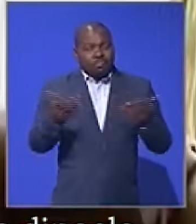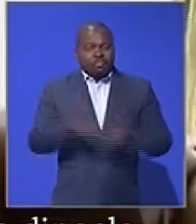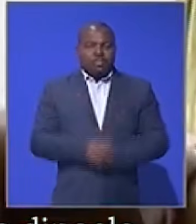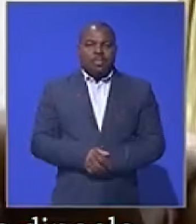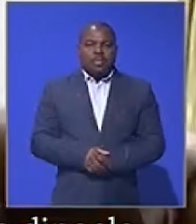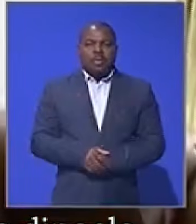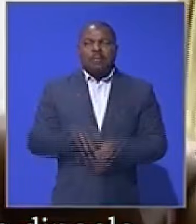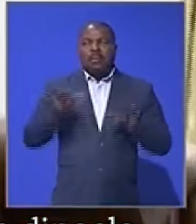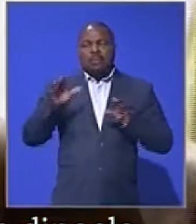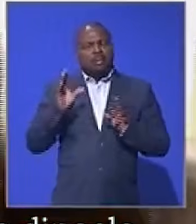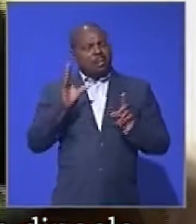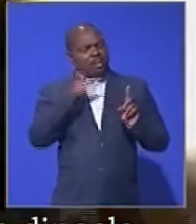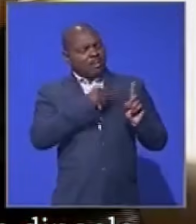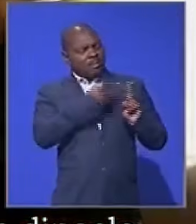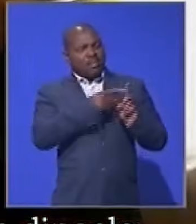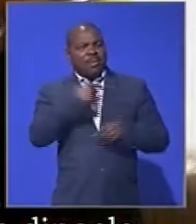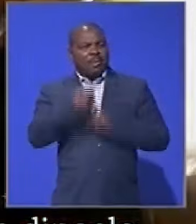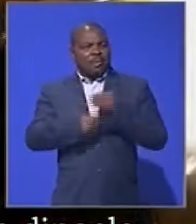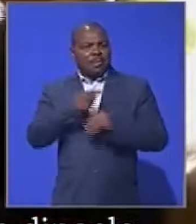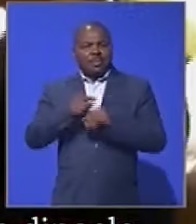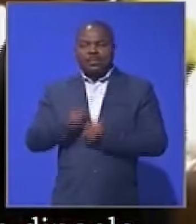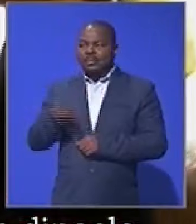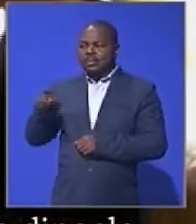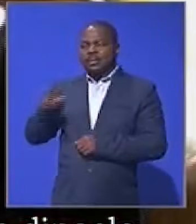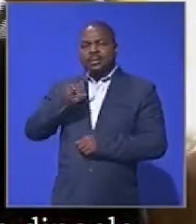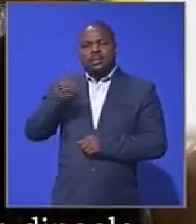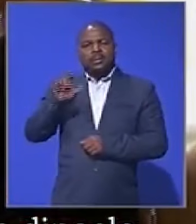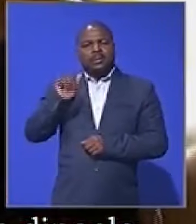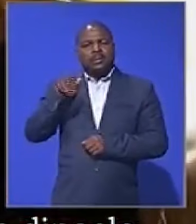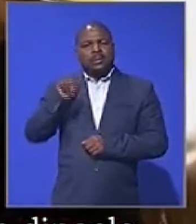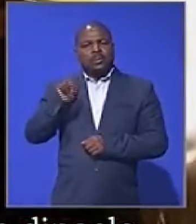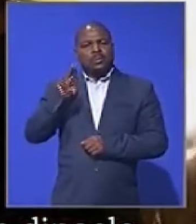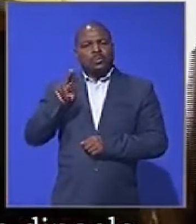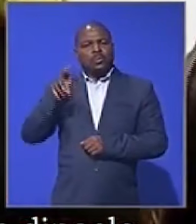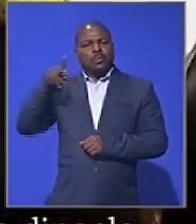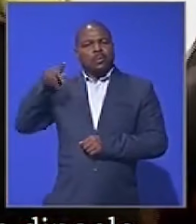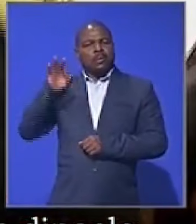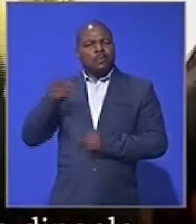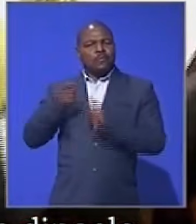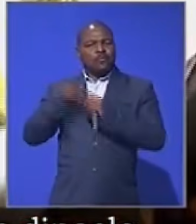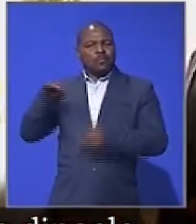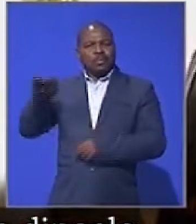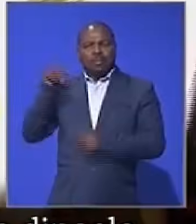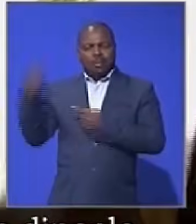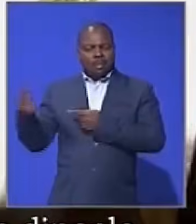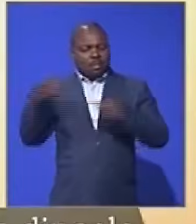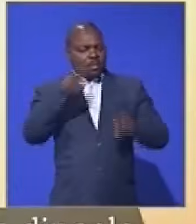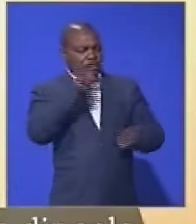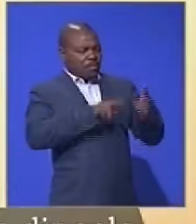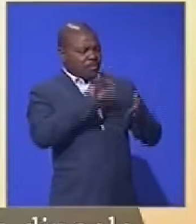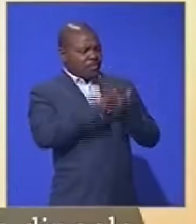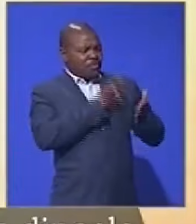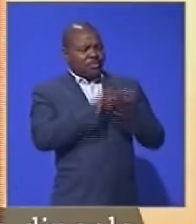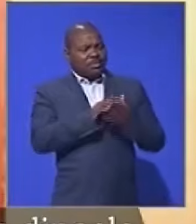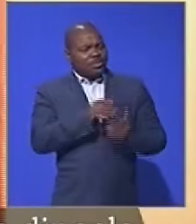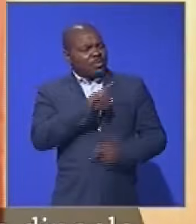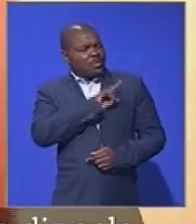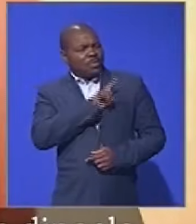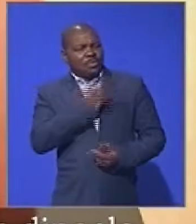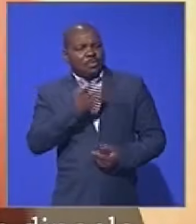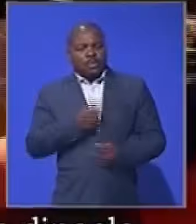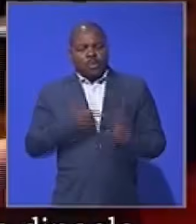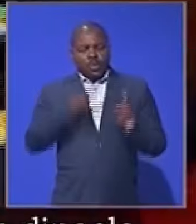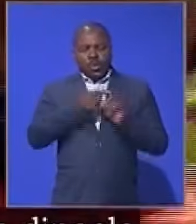go dipolelo di gana go fela ya go mema ZANU-PF ya Zimbabwe go tla go hlapetša dikgetho, Ramaphosa o re ga gona le